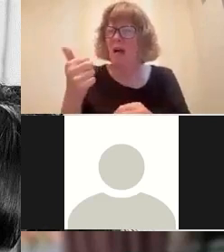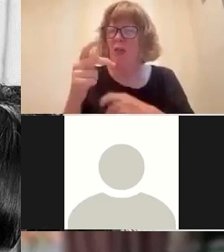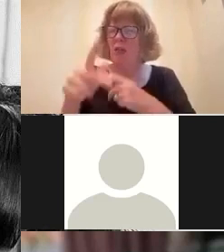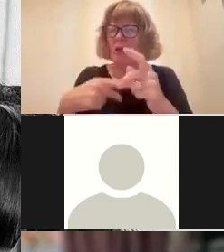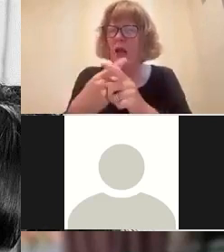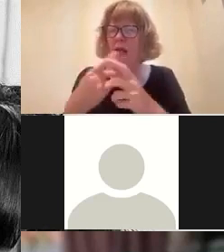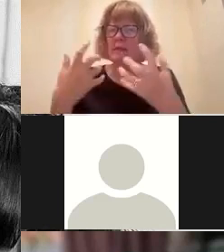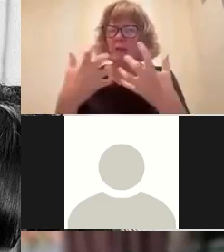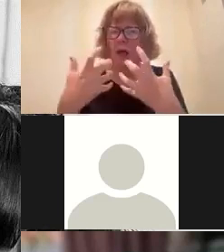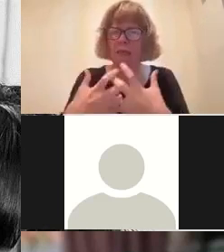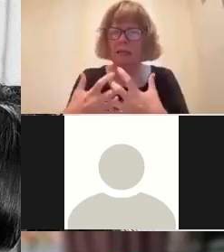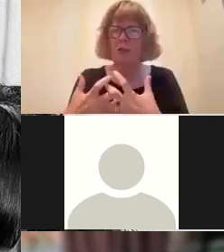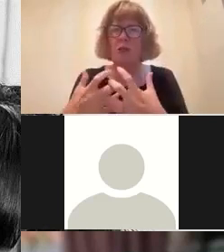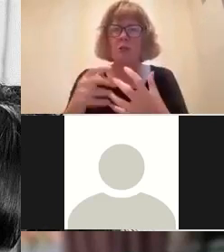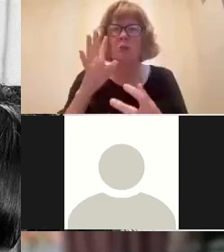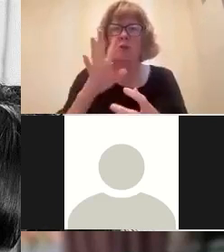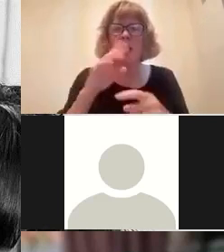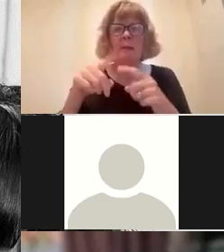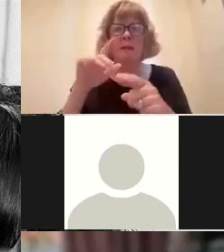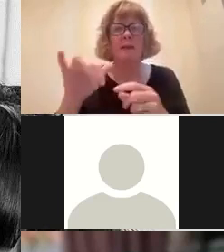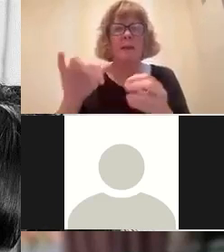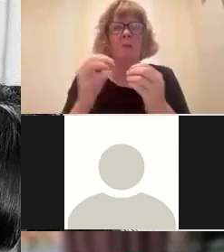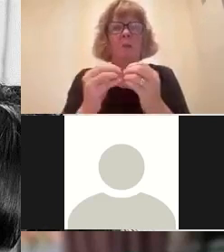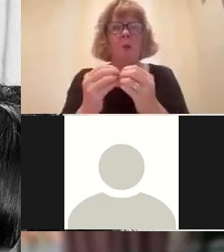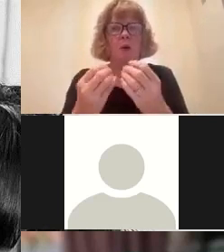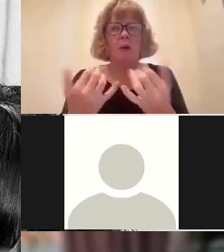And we are going to talk about accommodations.